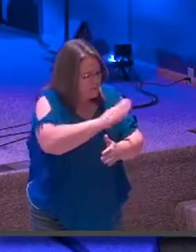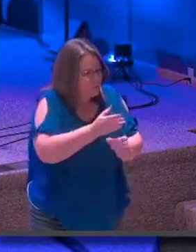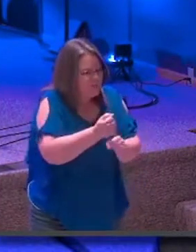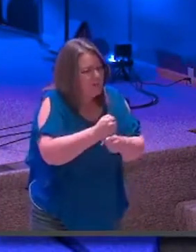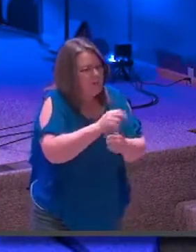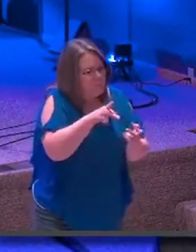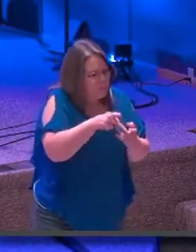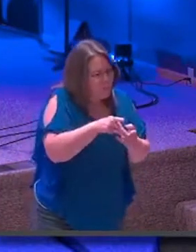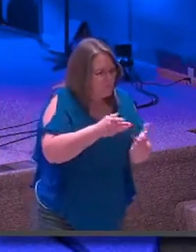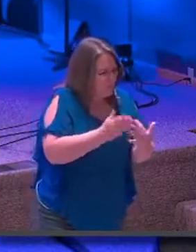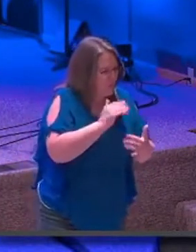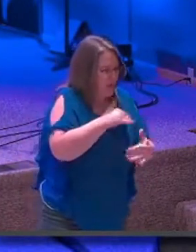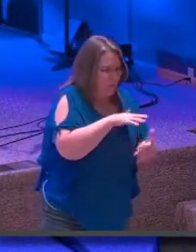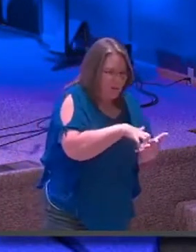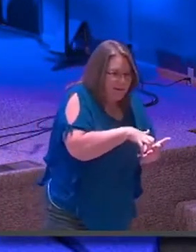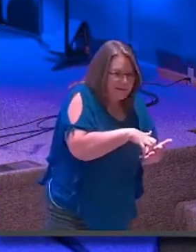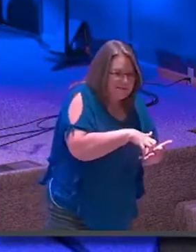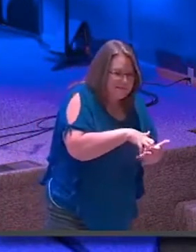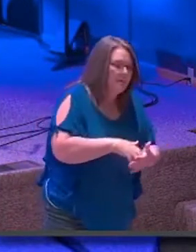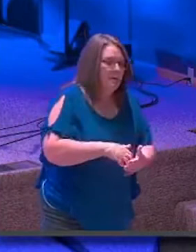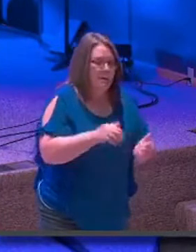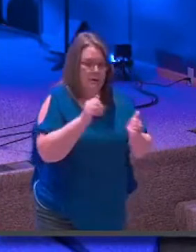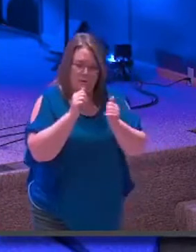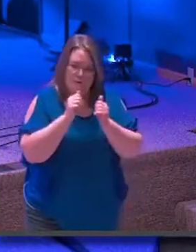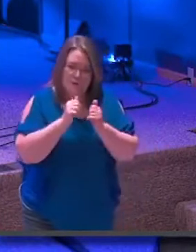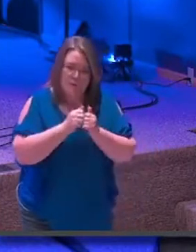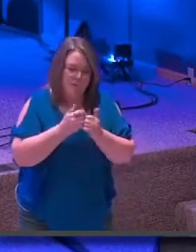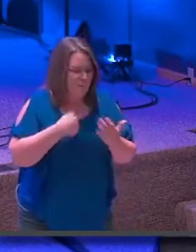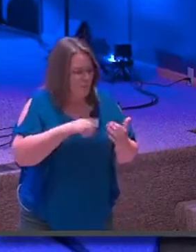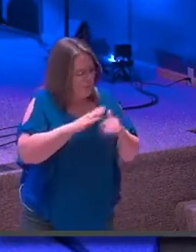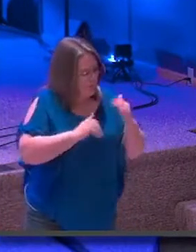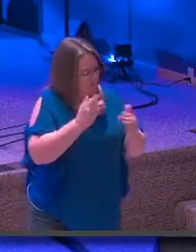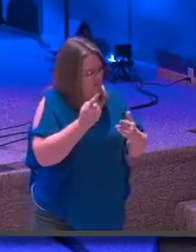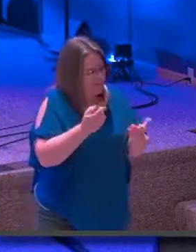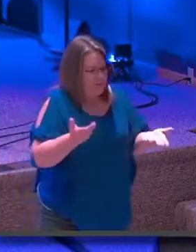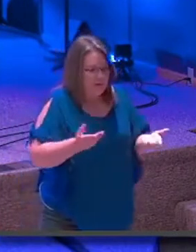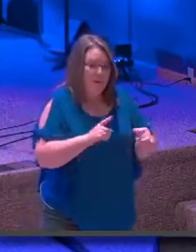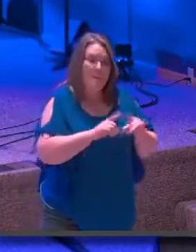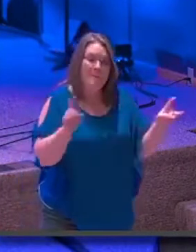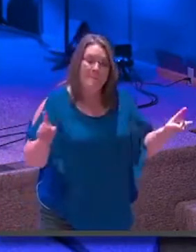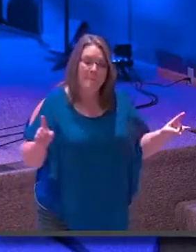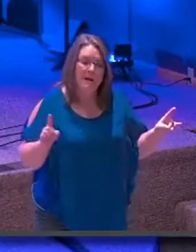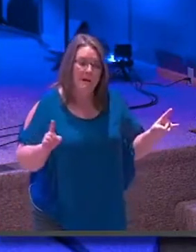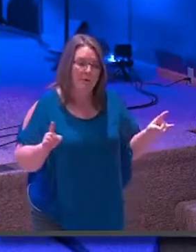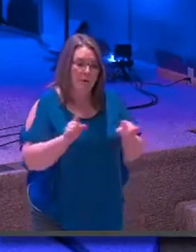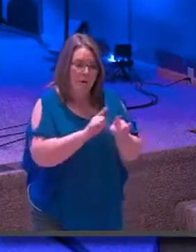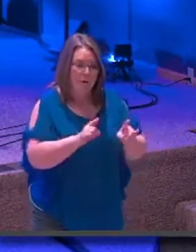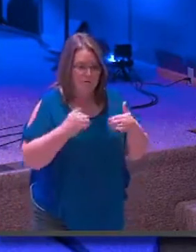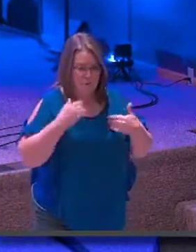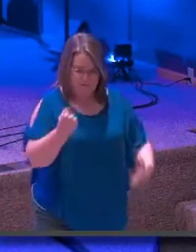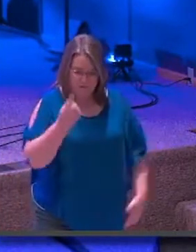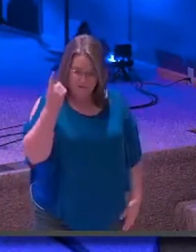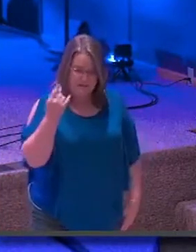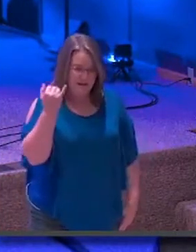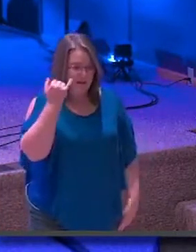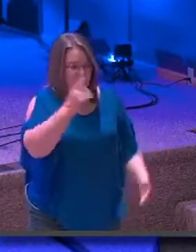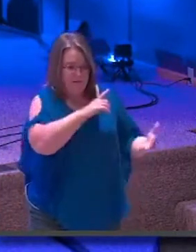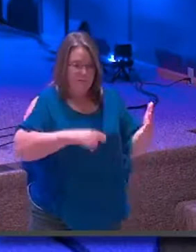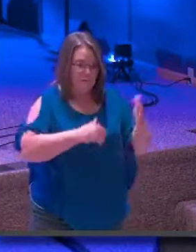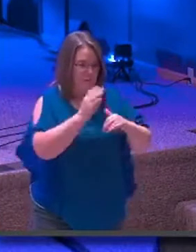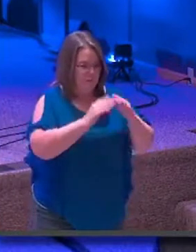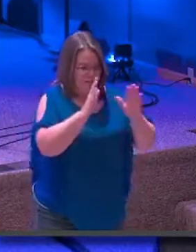weakness. And so we're building something here, but there's also the understanding that unless the Lord builds the house, we labor in